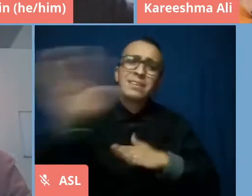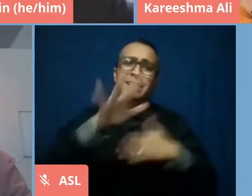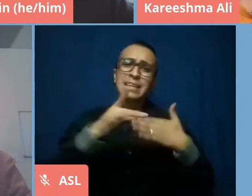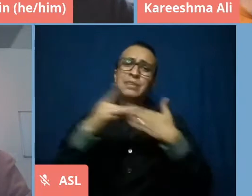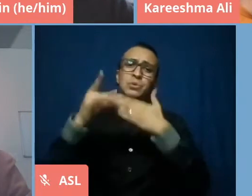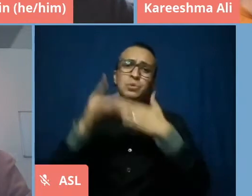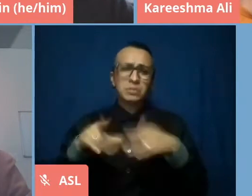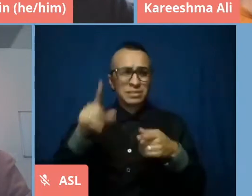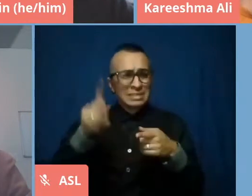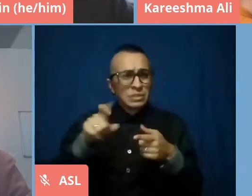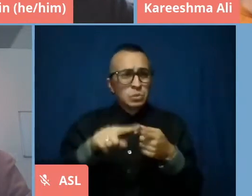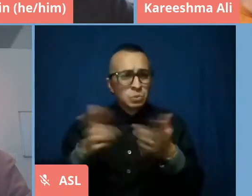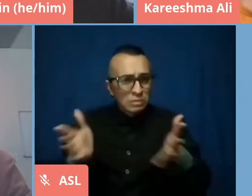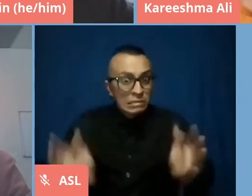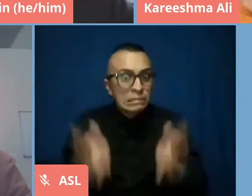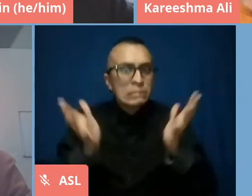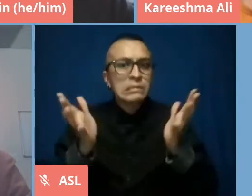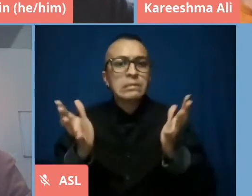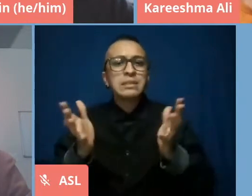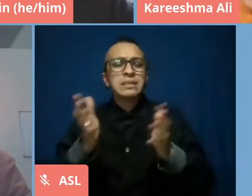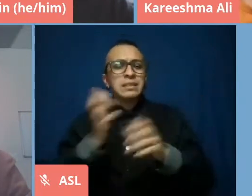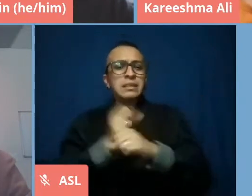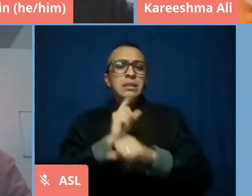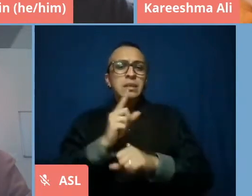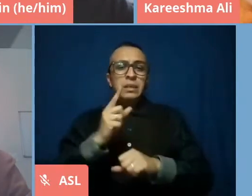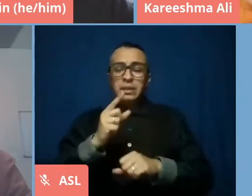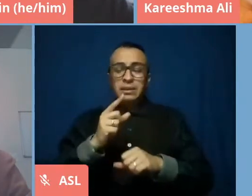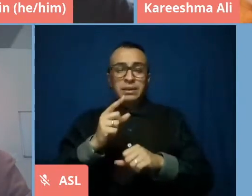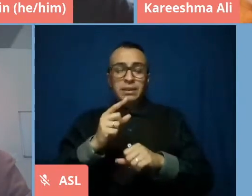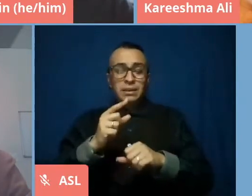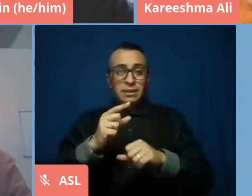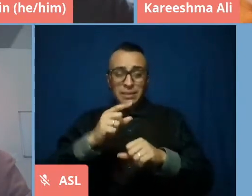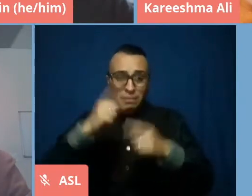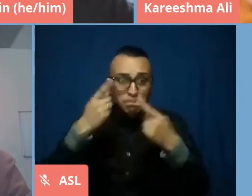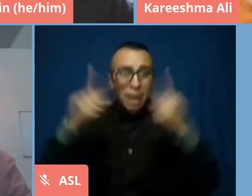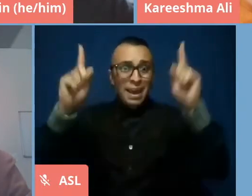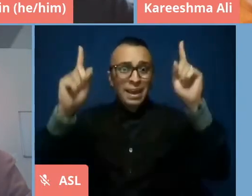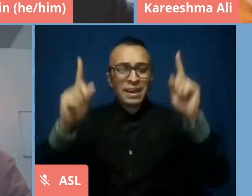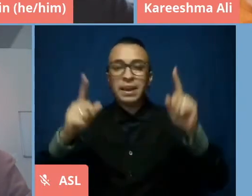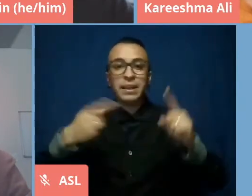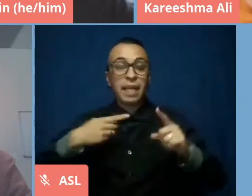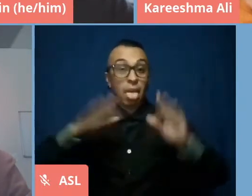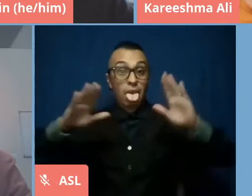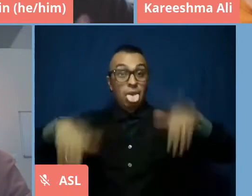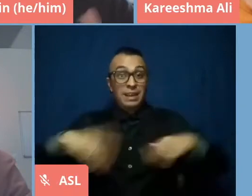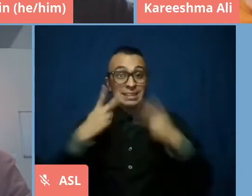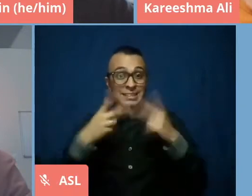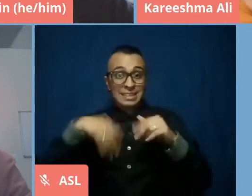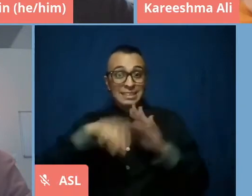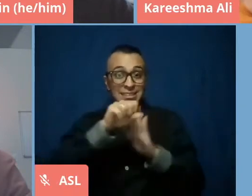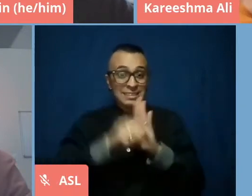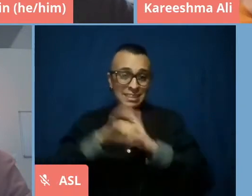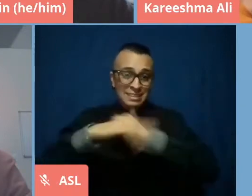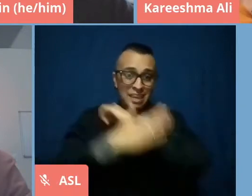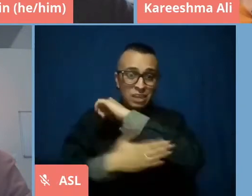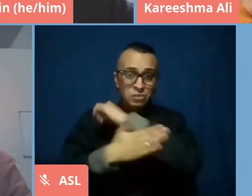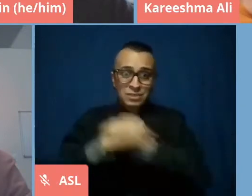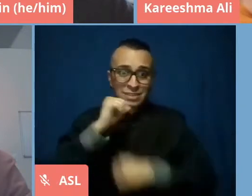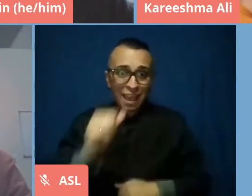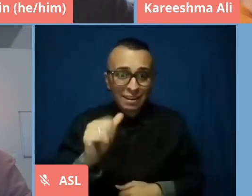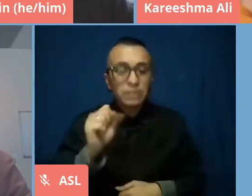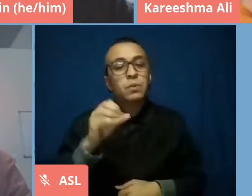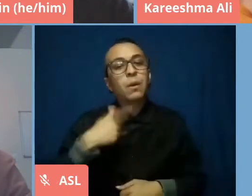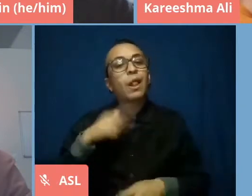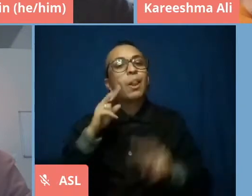accelerate this to a level that we have not seen in our state or our country. And I just look forward to being